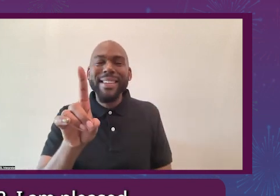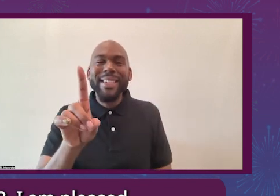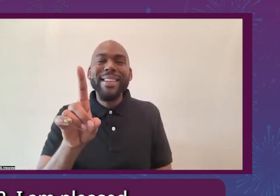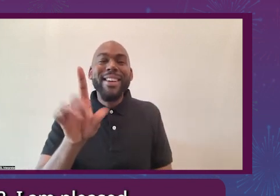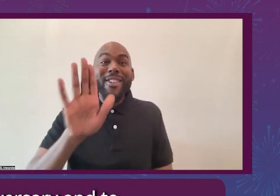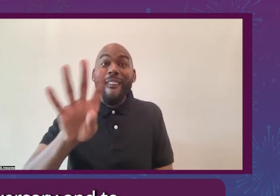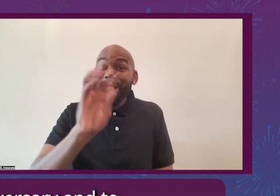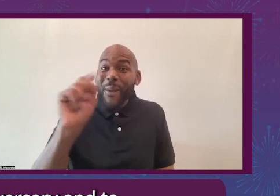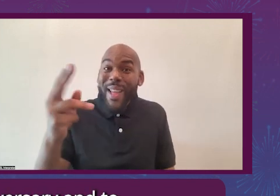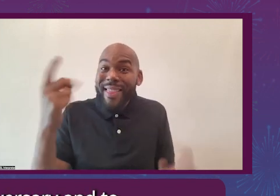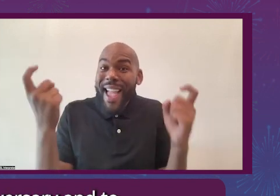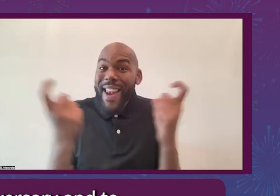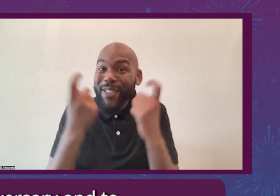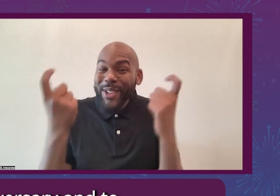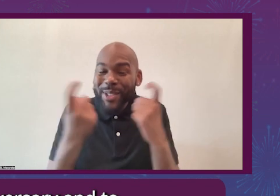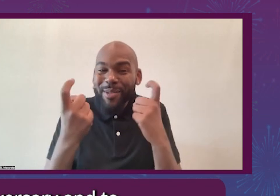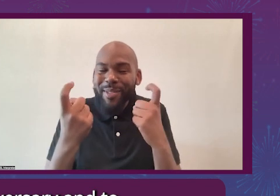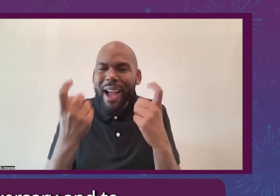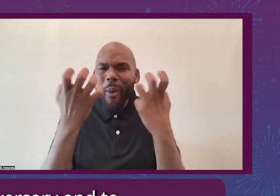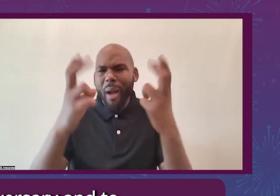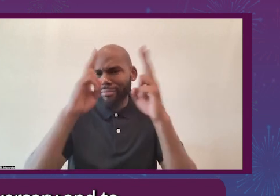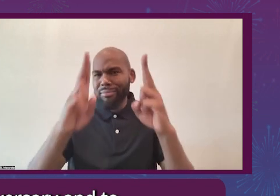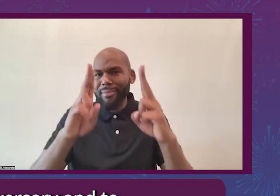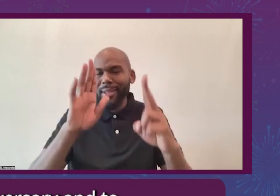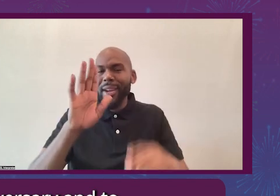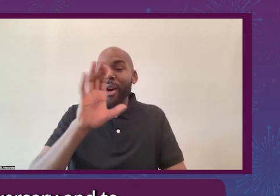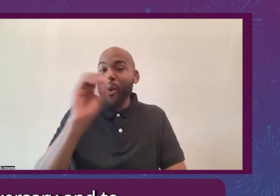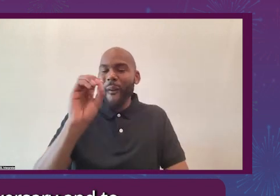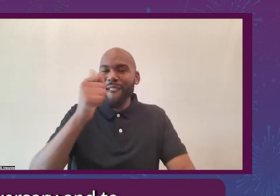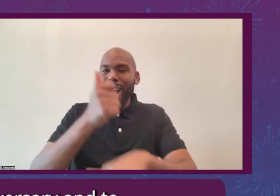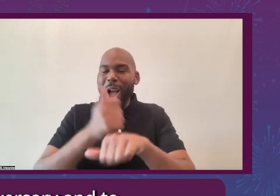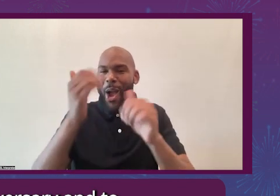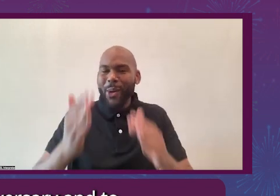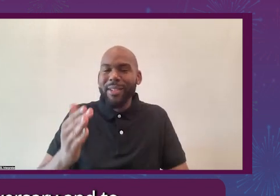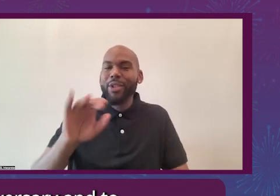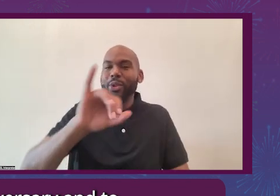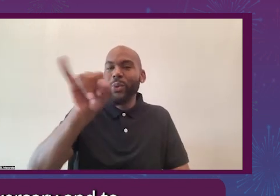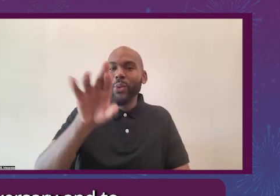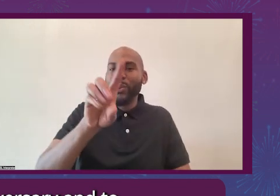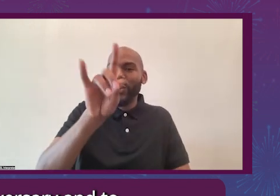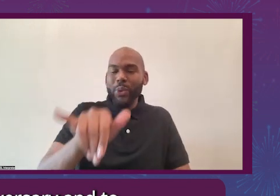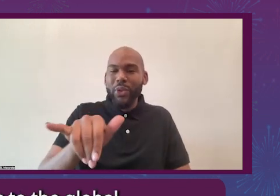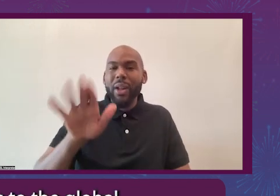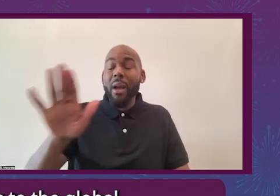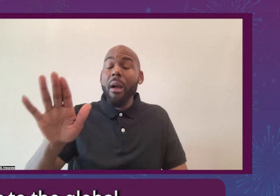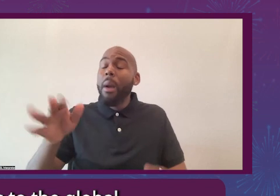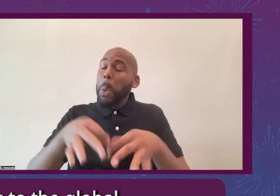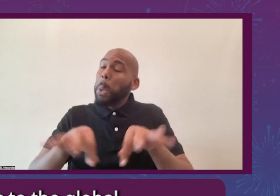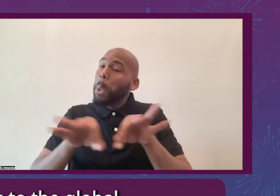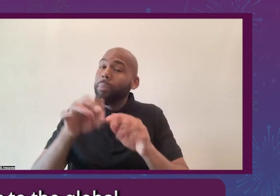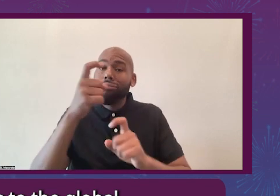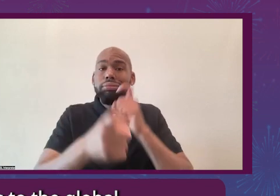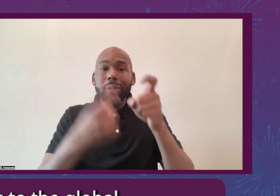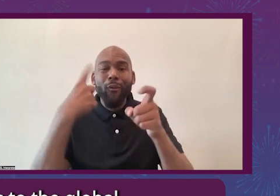congratulating the World Institute on Disability on your 40th anniversary and to pay tribute to your late co-founder, Judy Heumann, for her